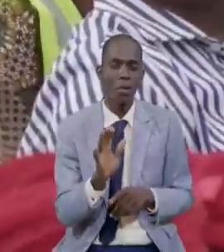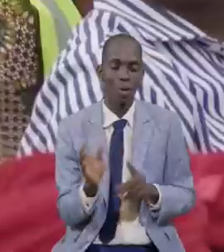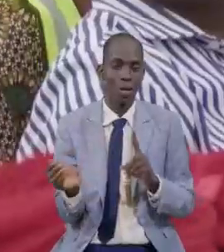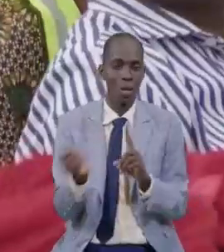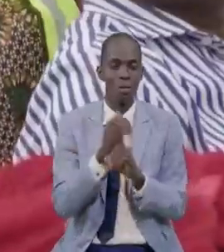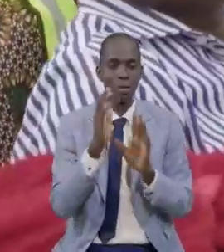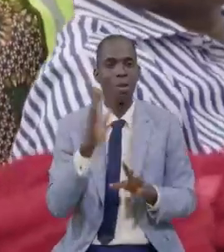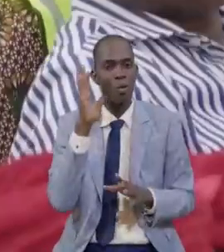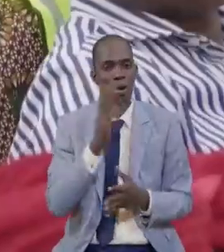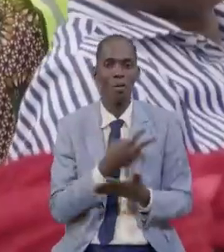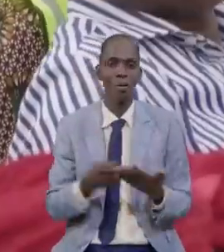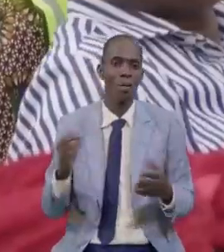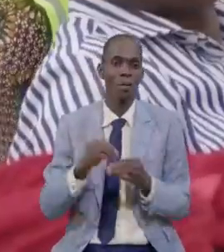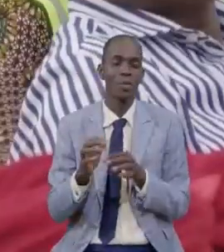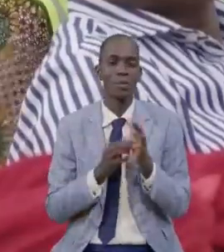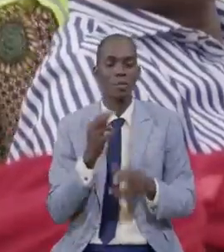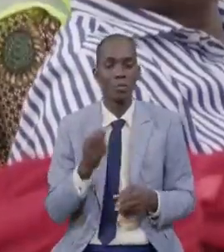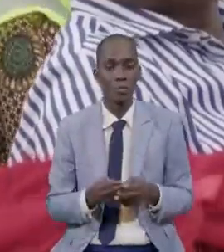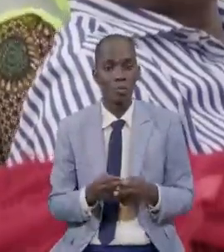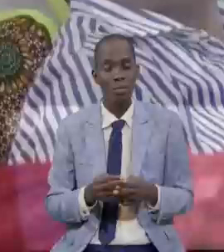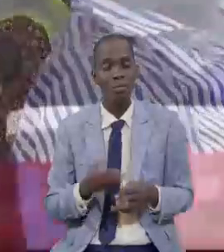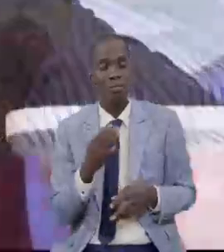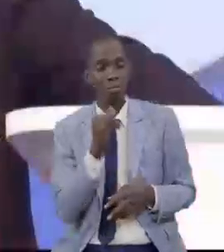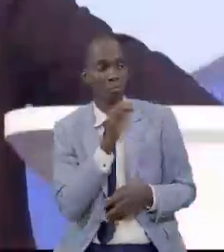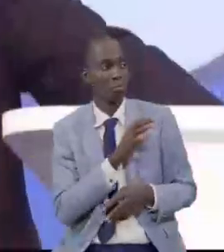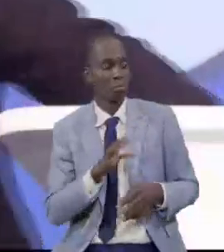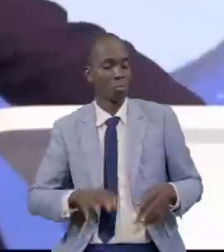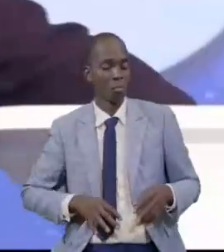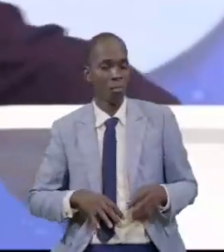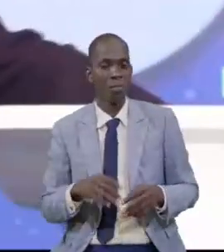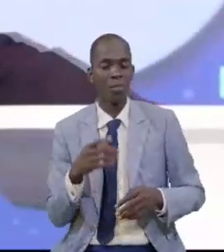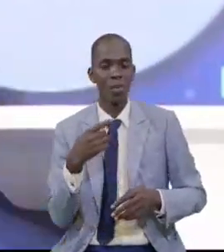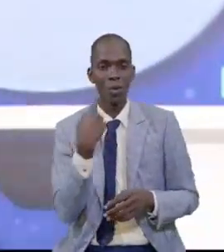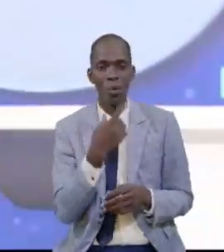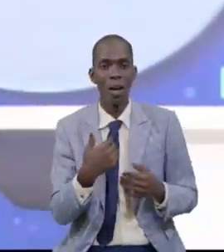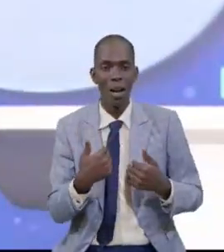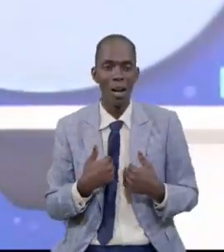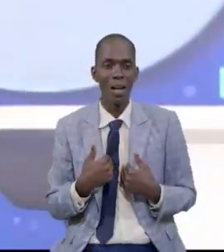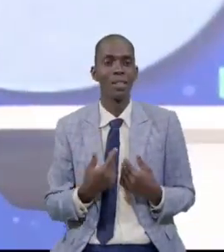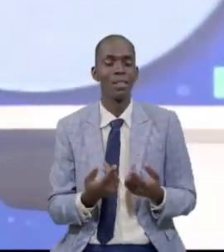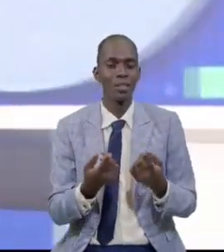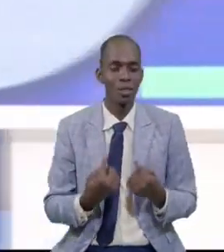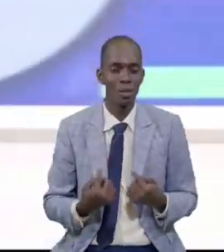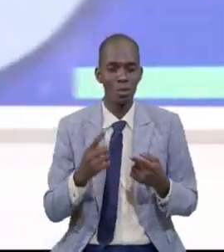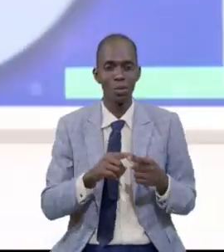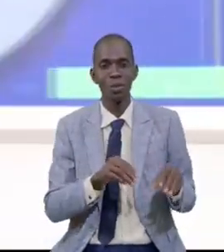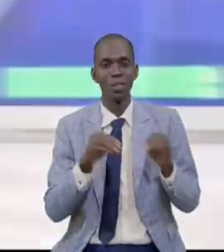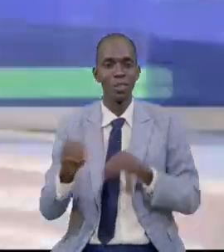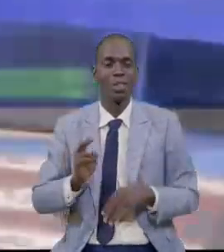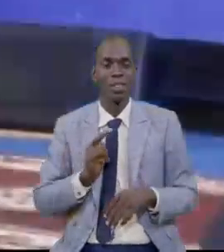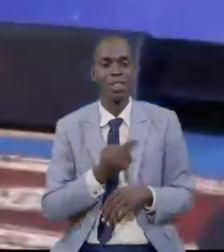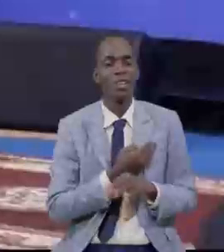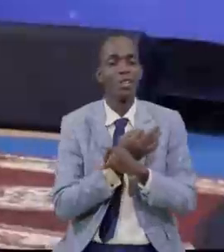Christ, the conqueror, who has come to set us free. And he says, whether